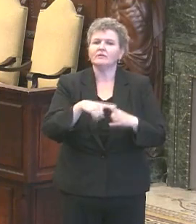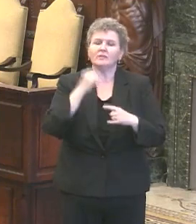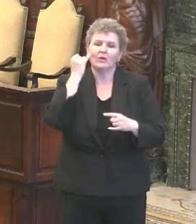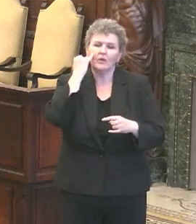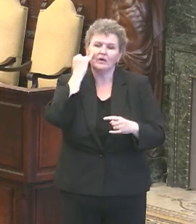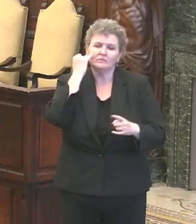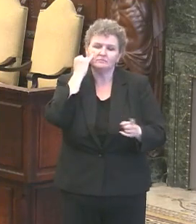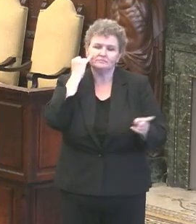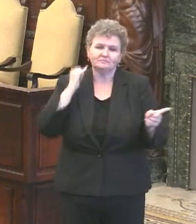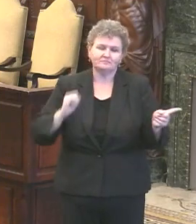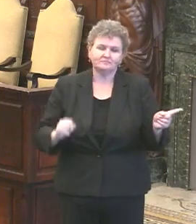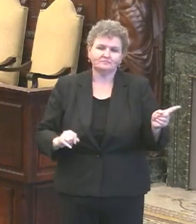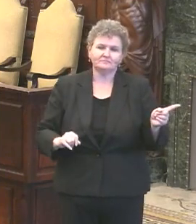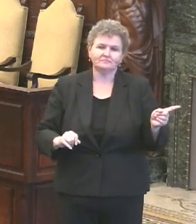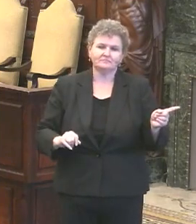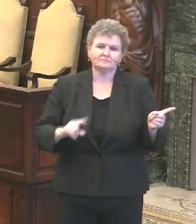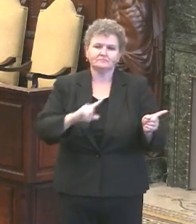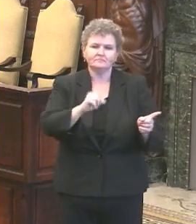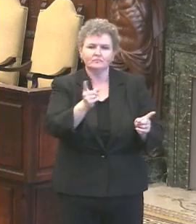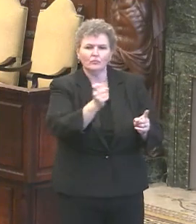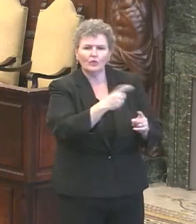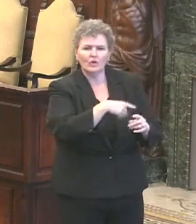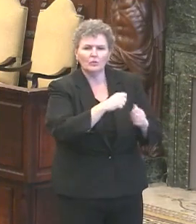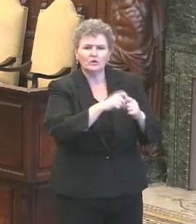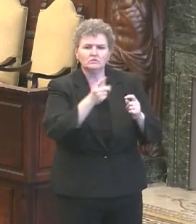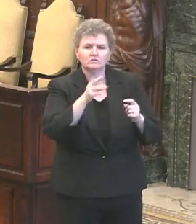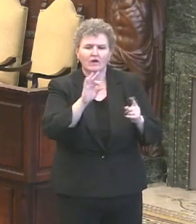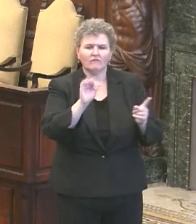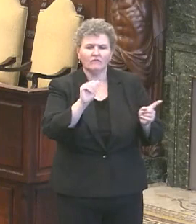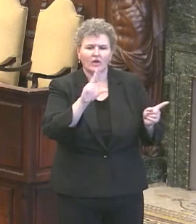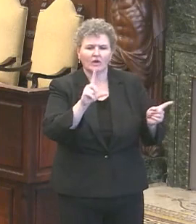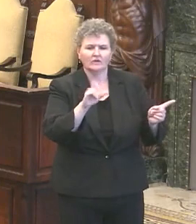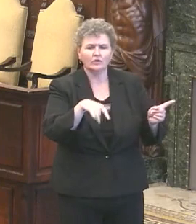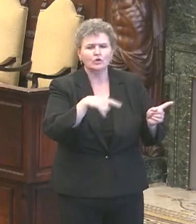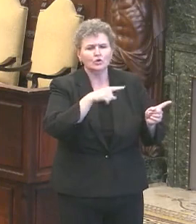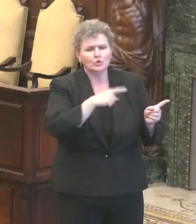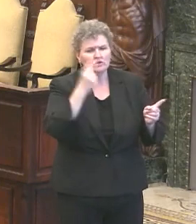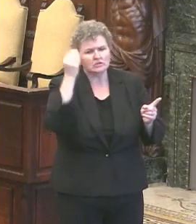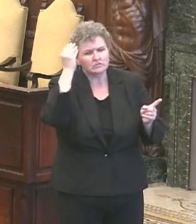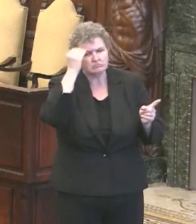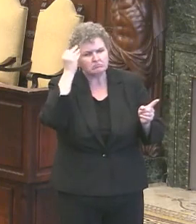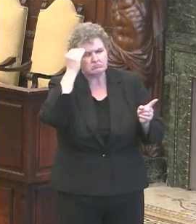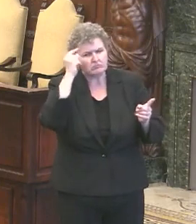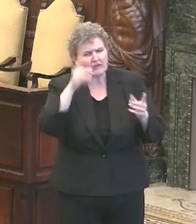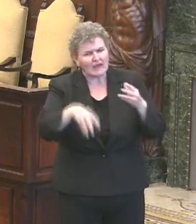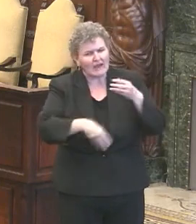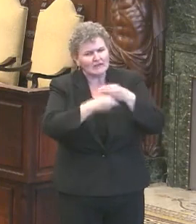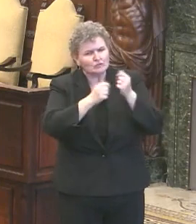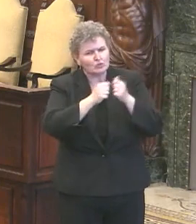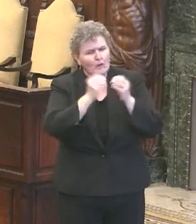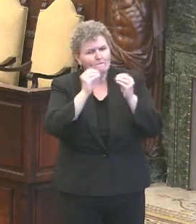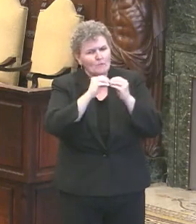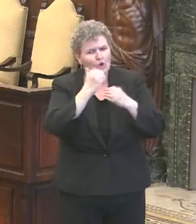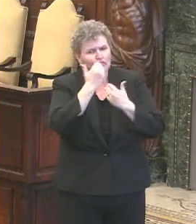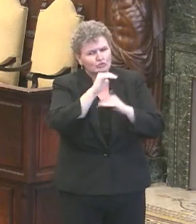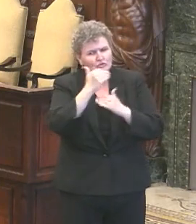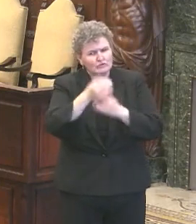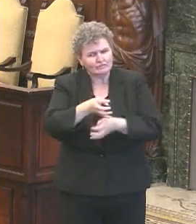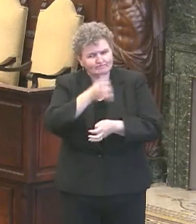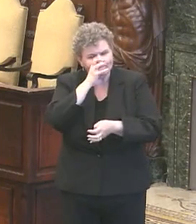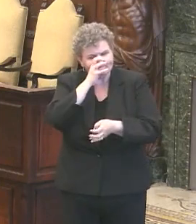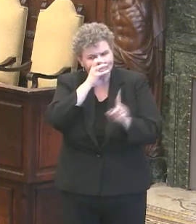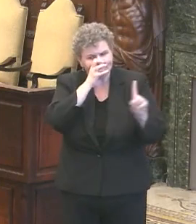Hey, a quick question for Dr. Farley. You mentioned that you're considering additional restrictions. So I'm just looking